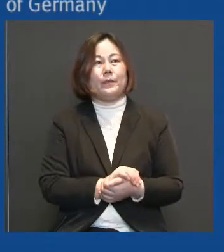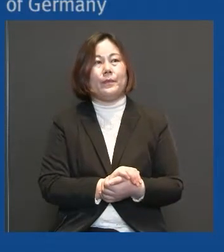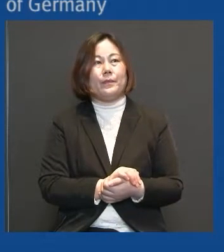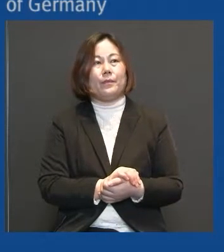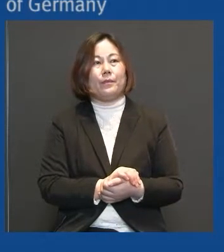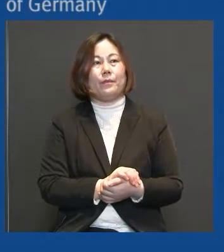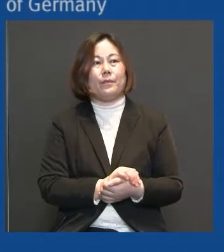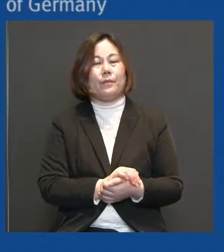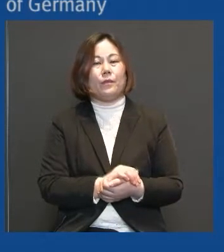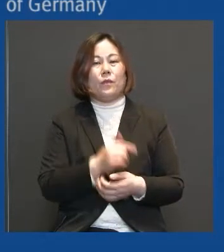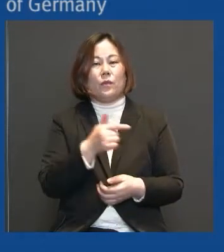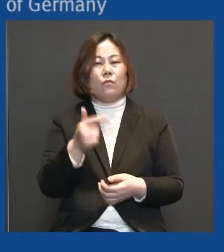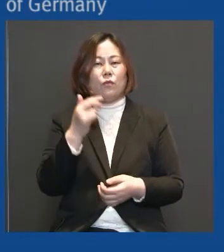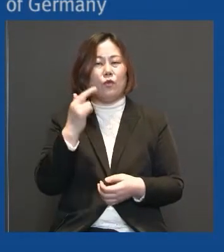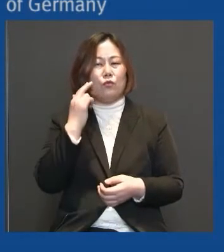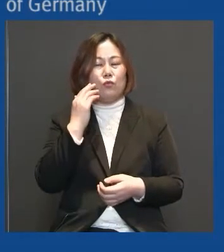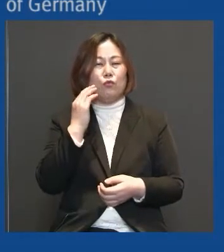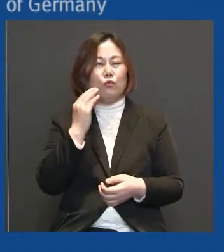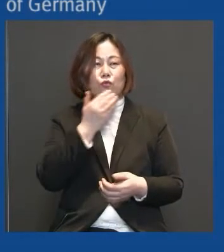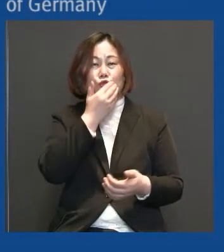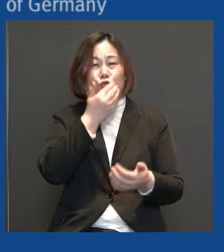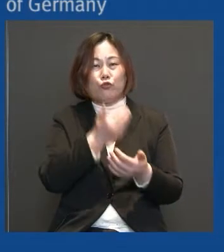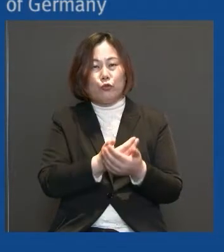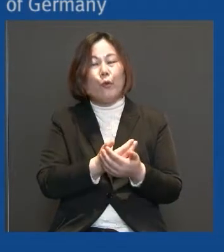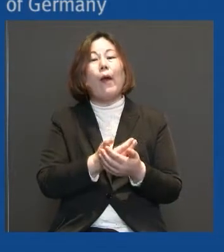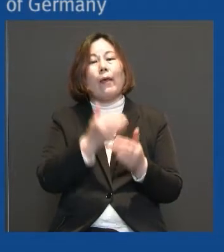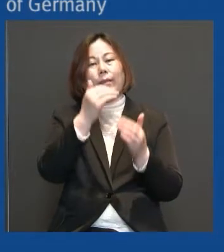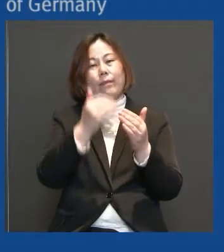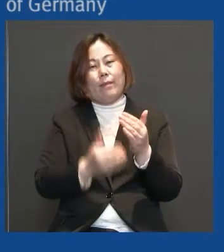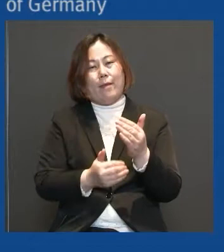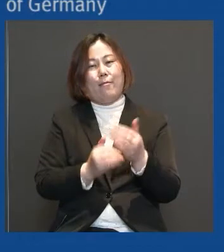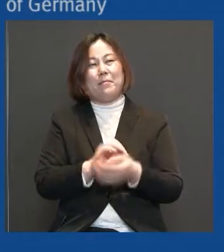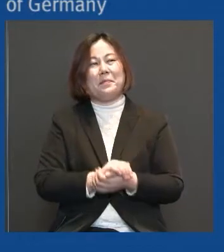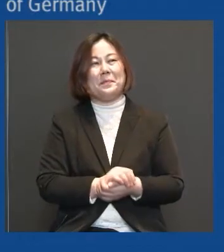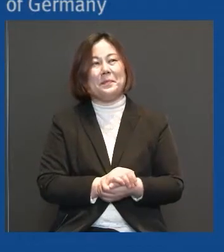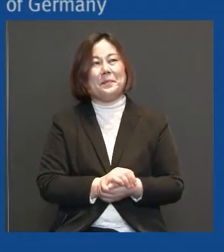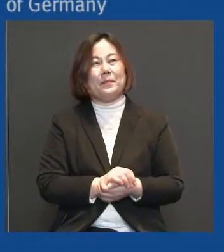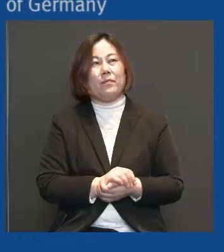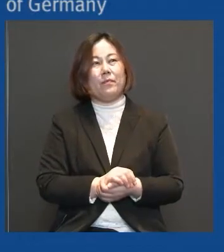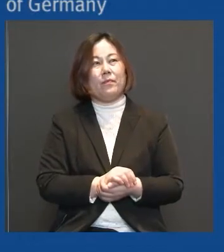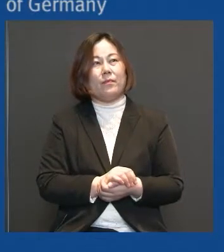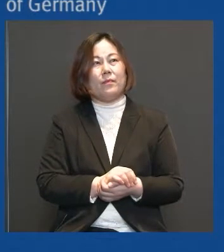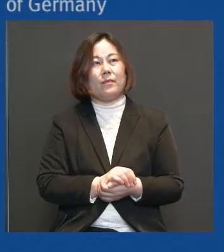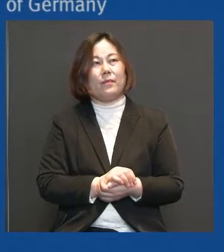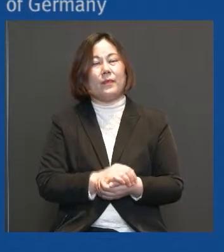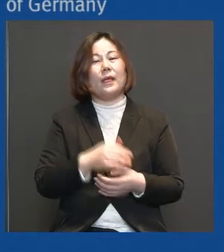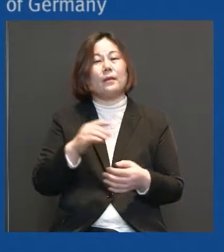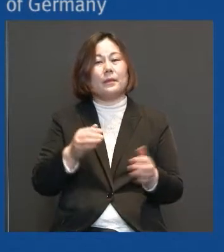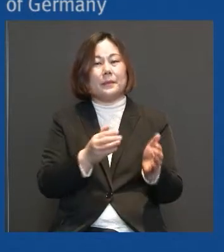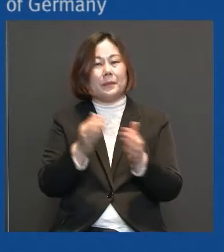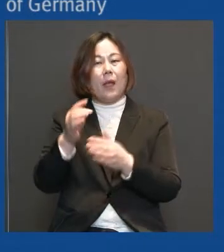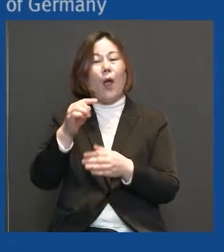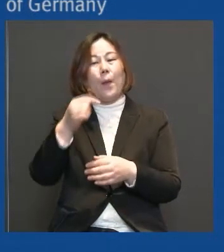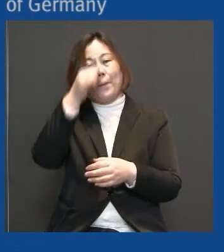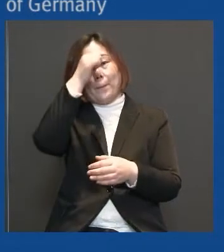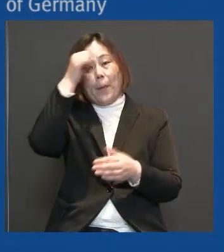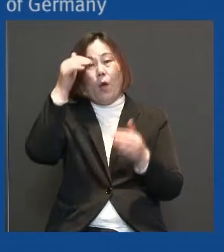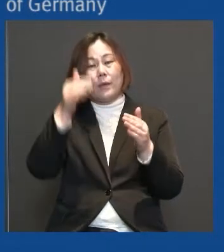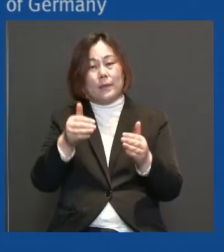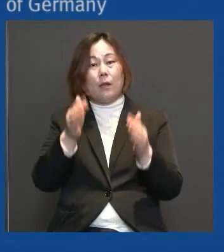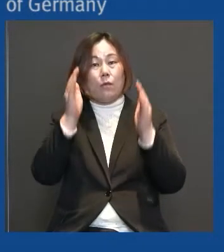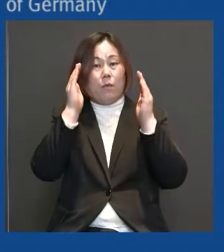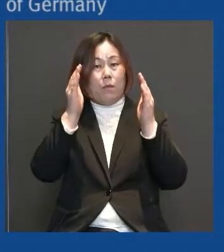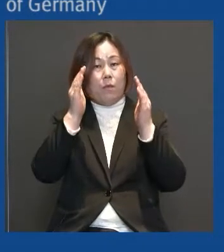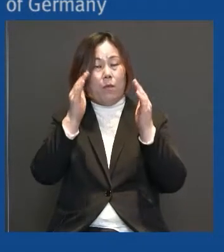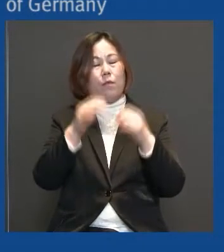point. And another point I want to point out is that lifelong learning is the major guarantor of active and healthy aging and